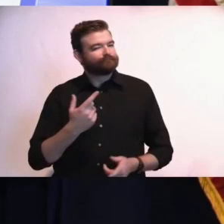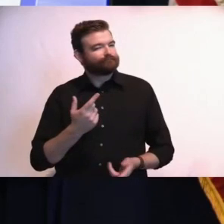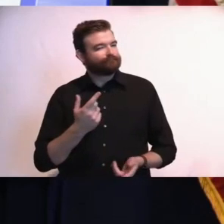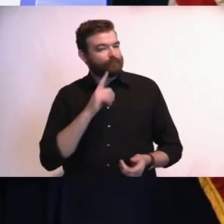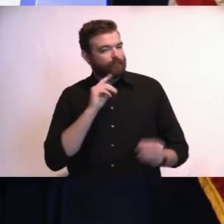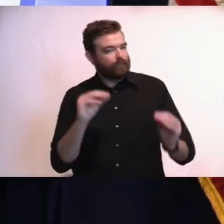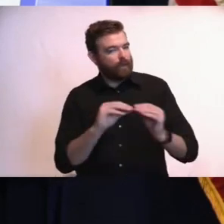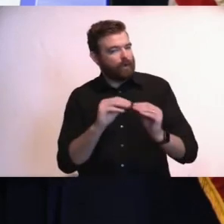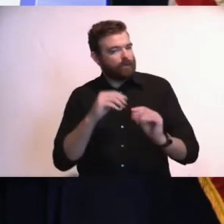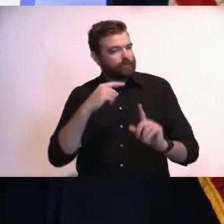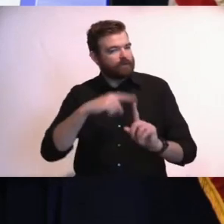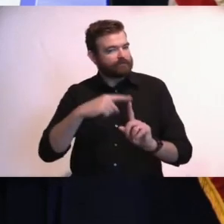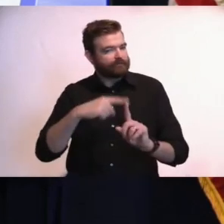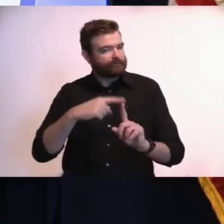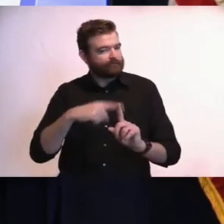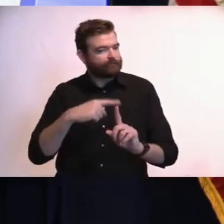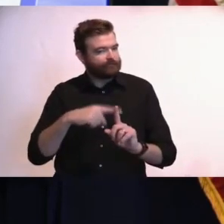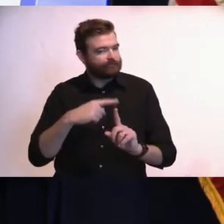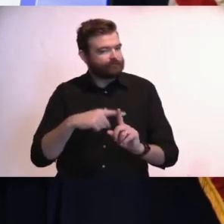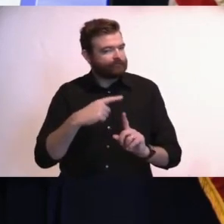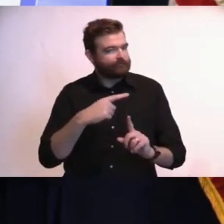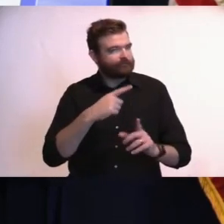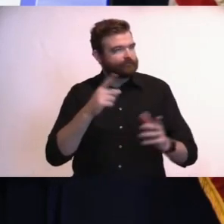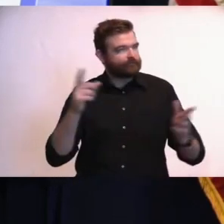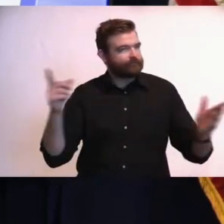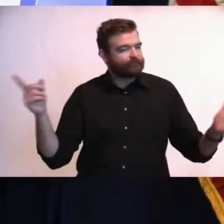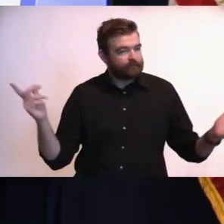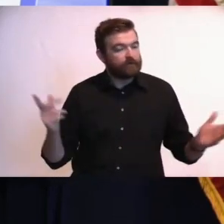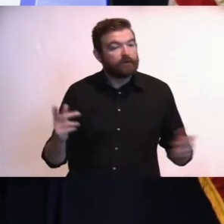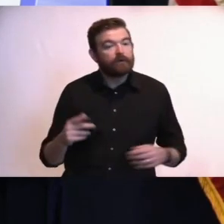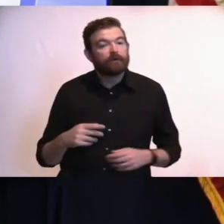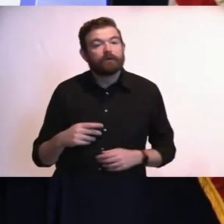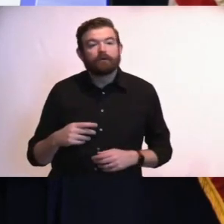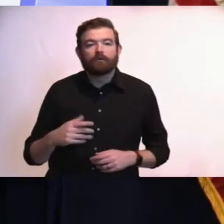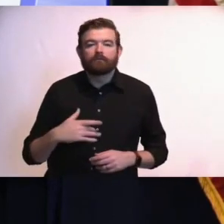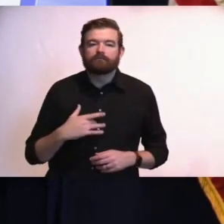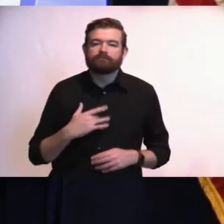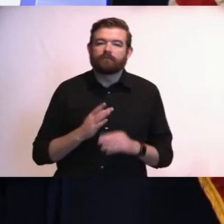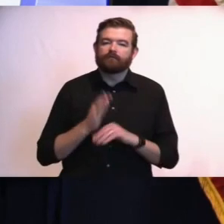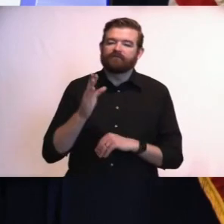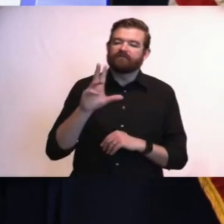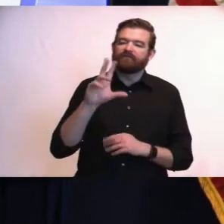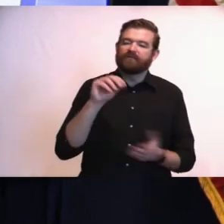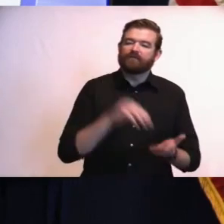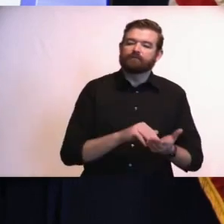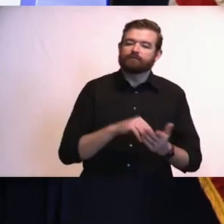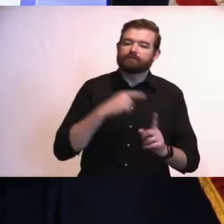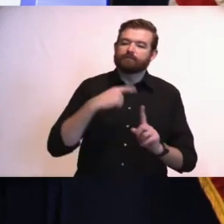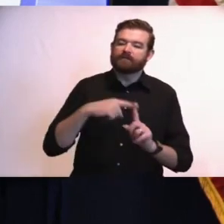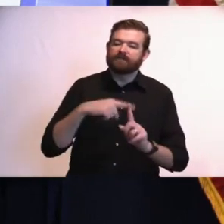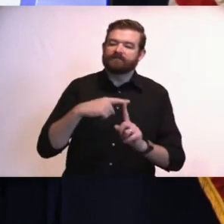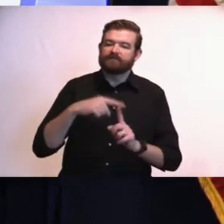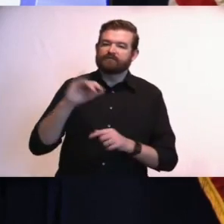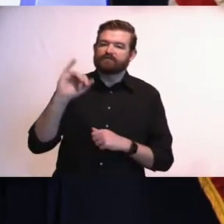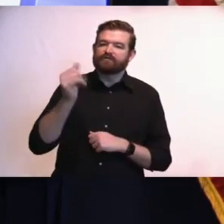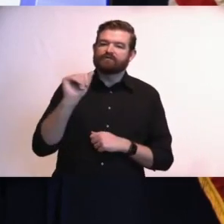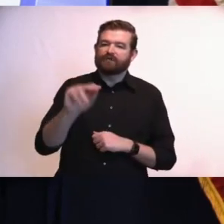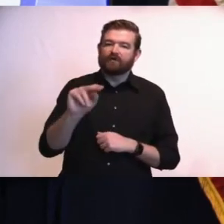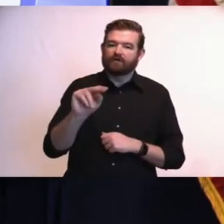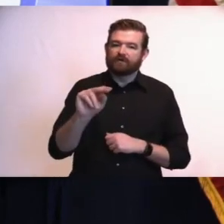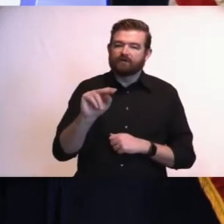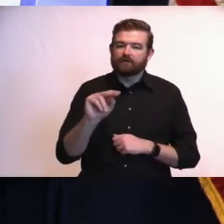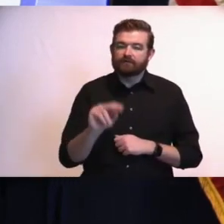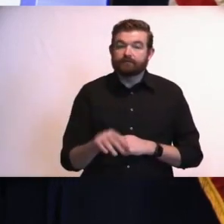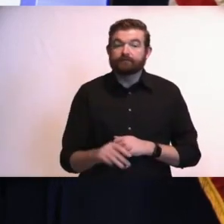30,000 for the duration of January. But you do know if it stays at a steady rate, for